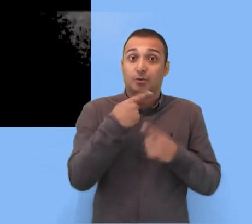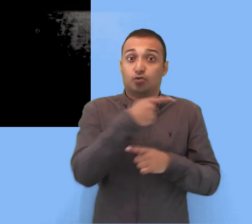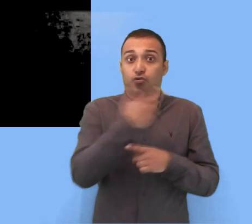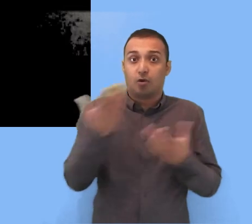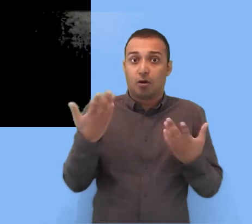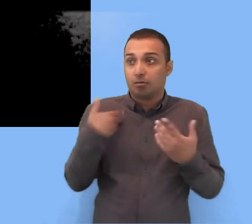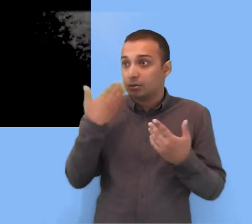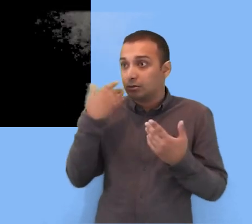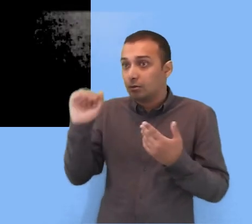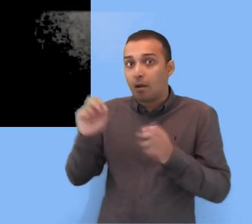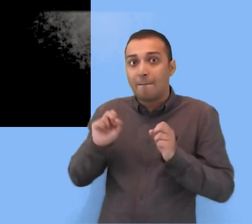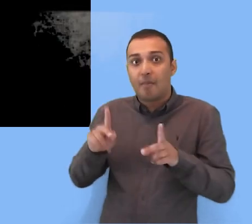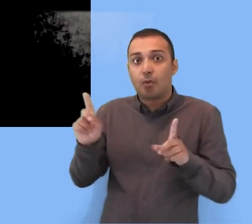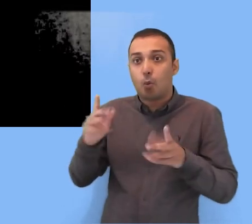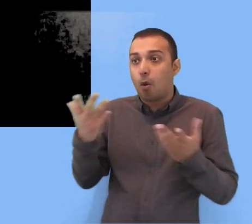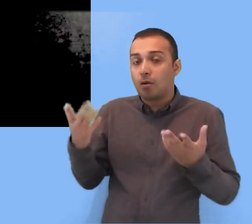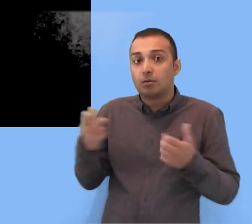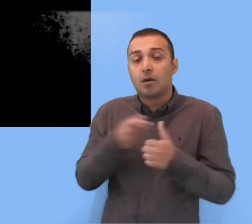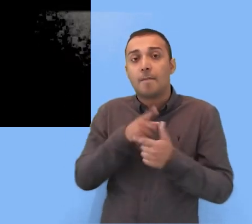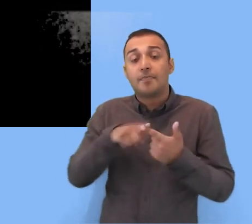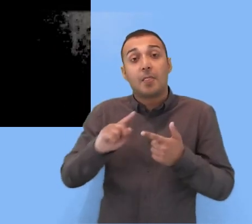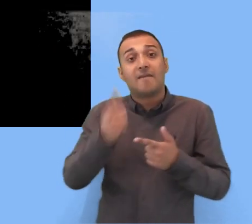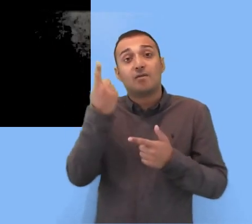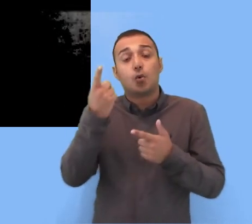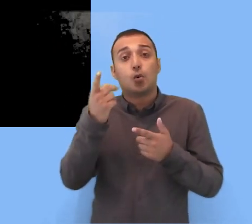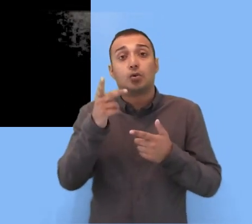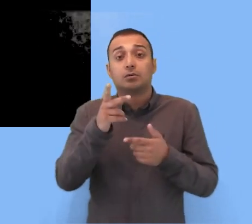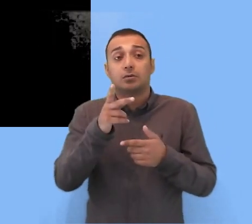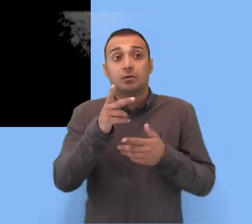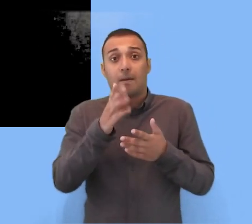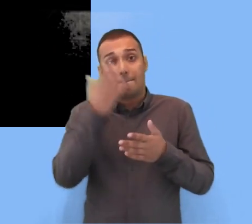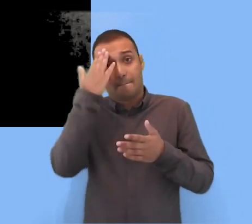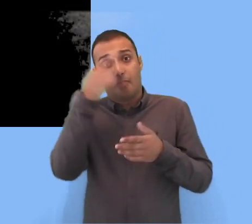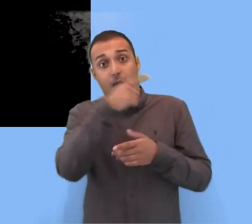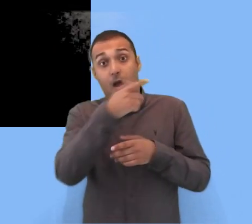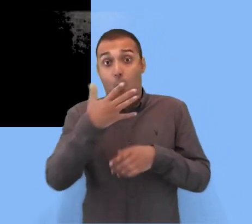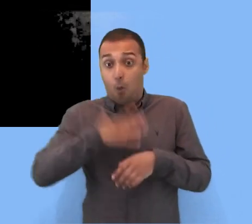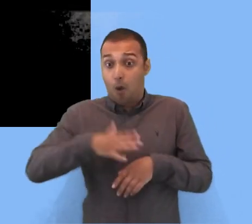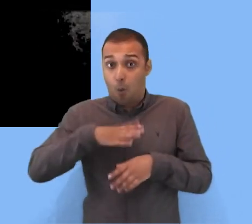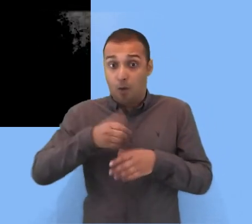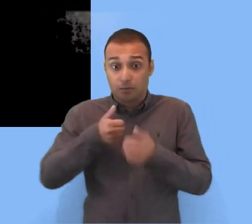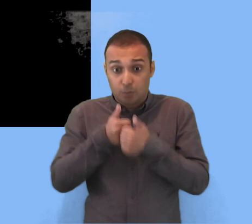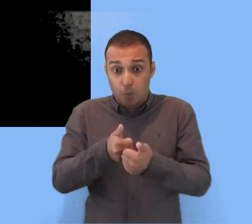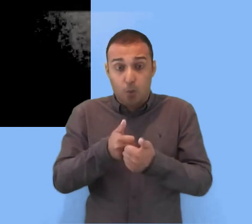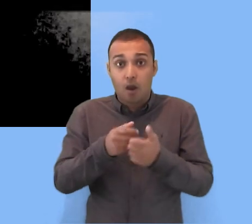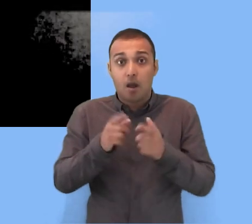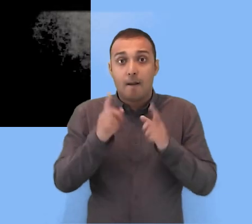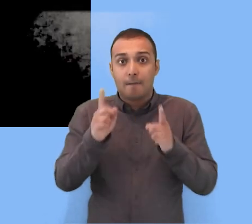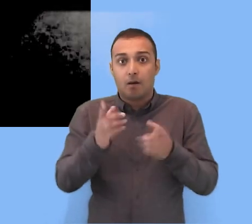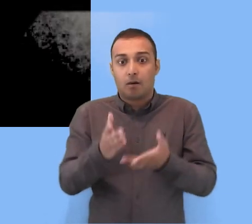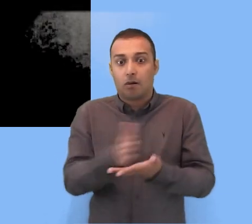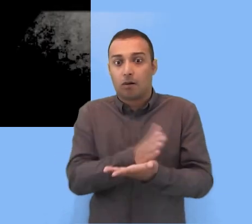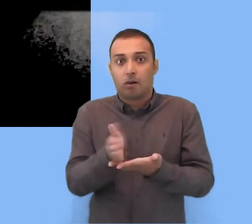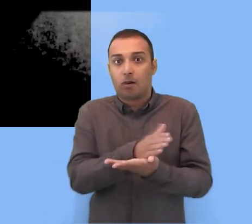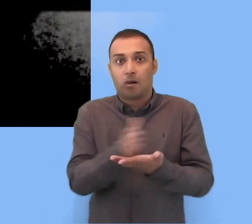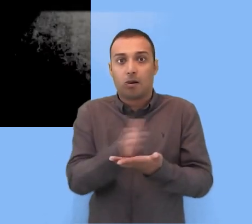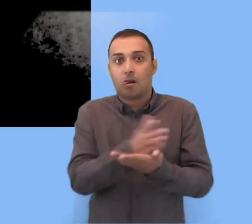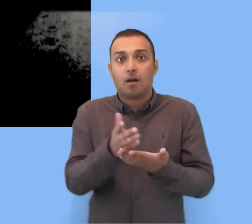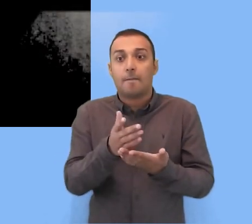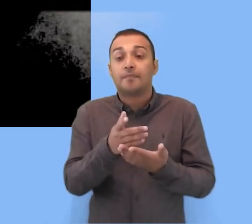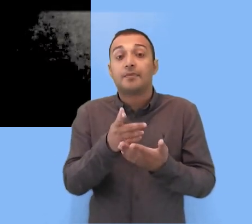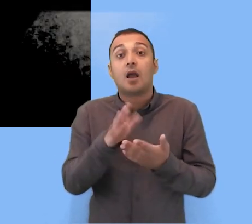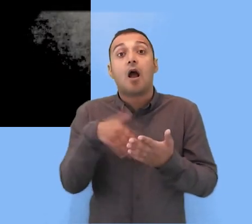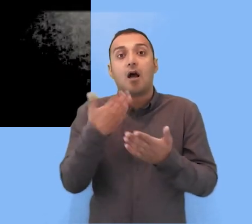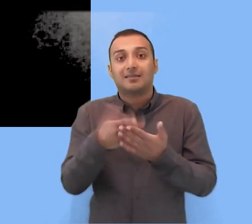round to just wanted to support, but often wasn't sure until, funnily enough,